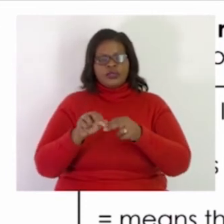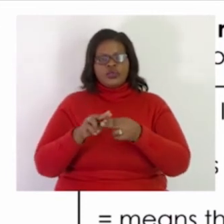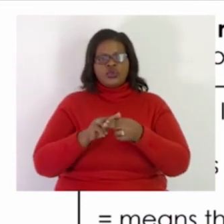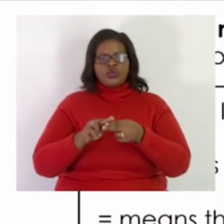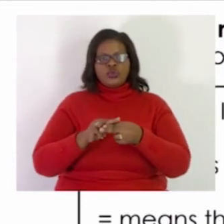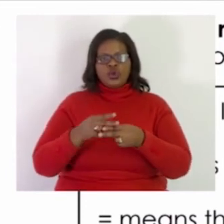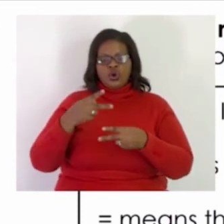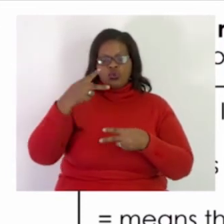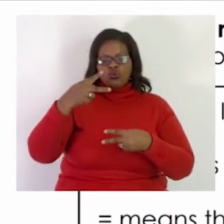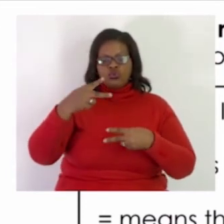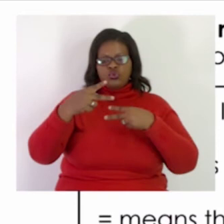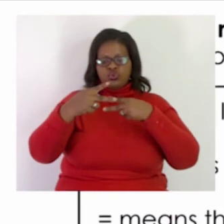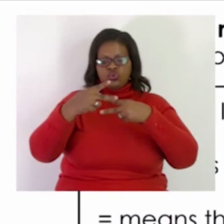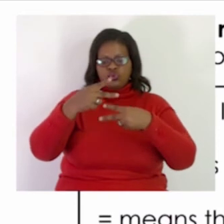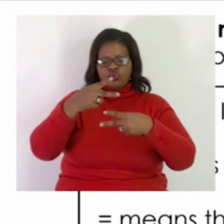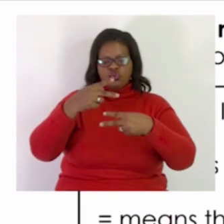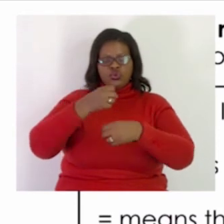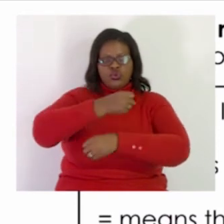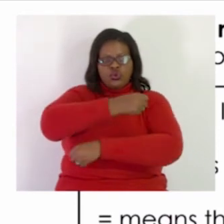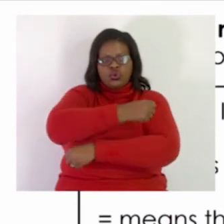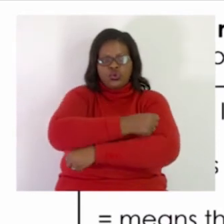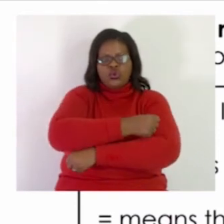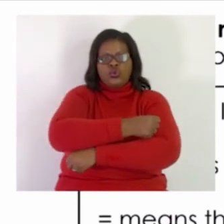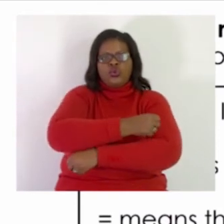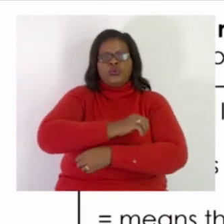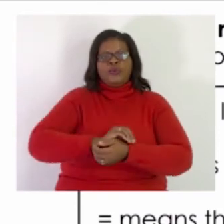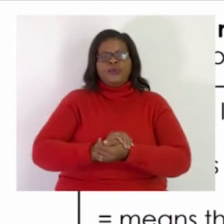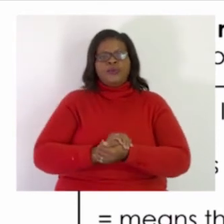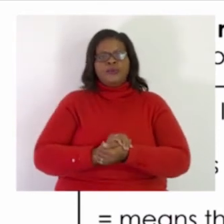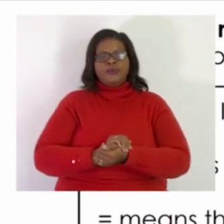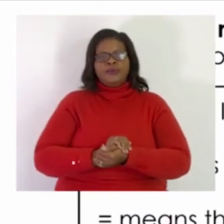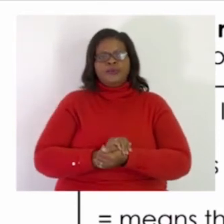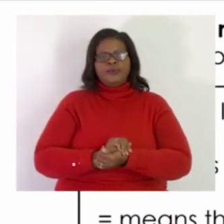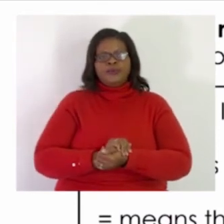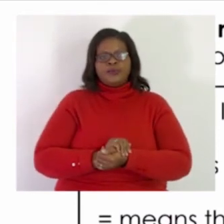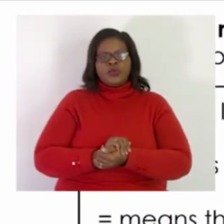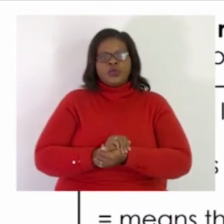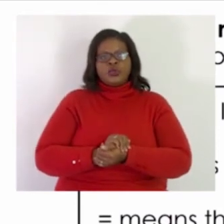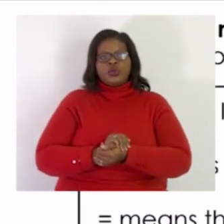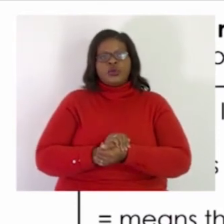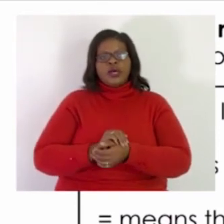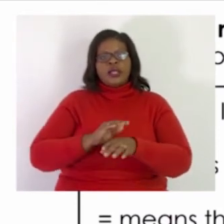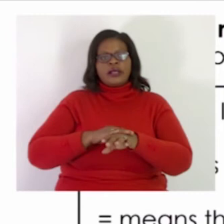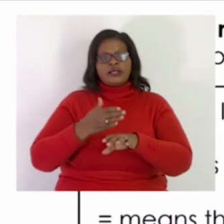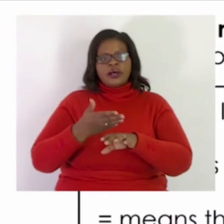to compare the statement. There is an example which is given there, which is